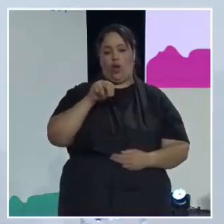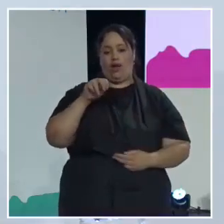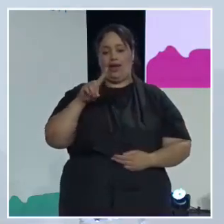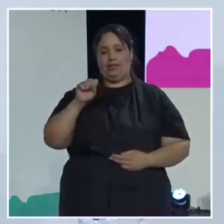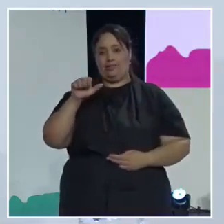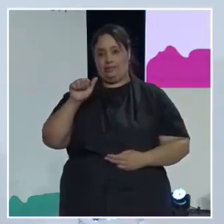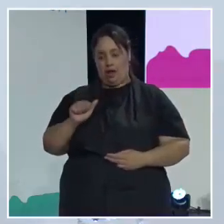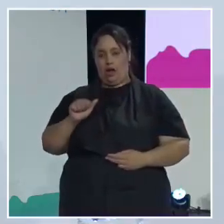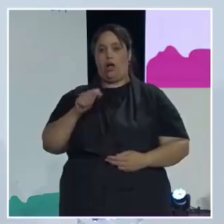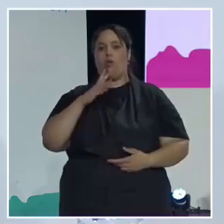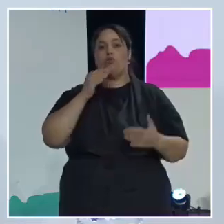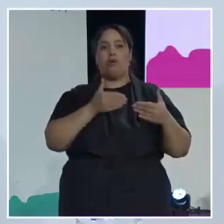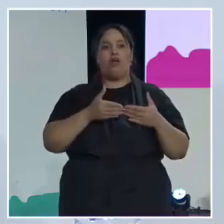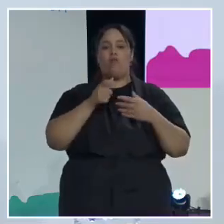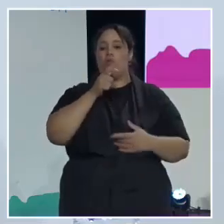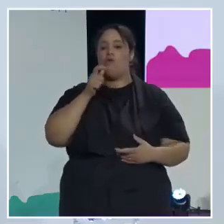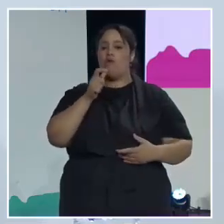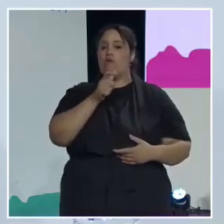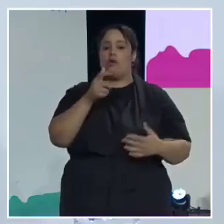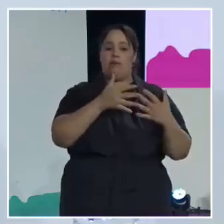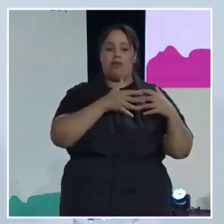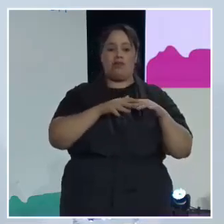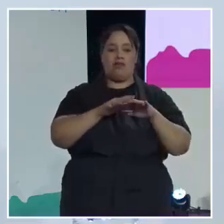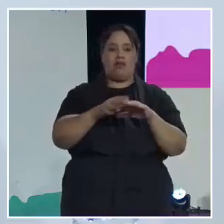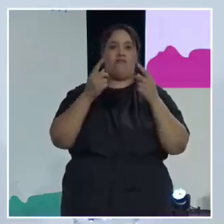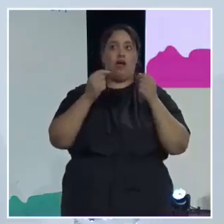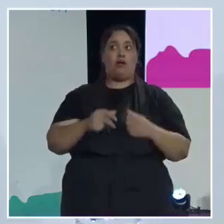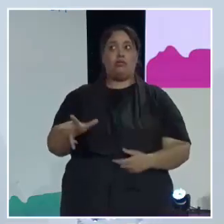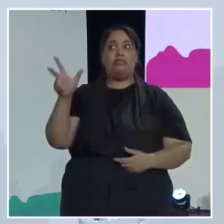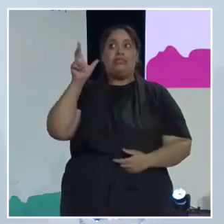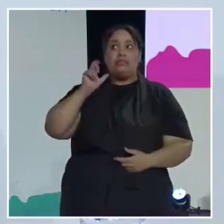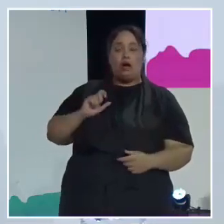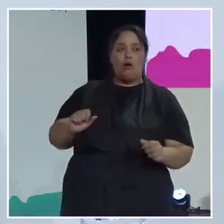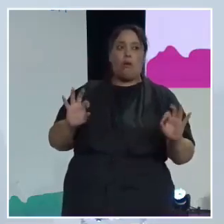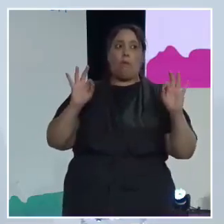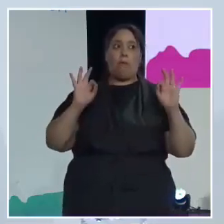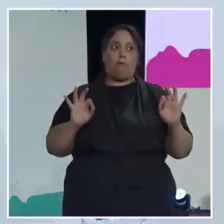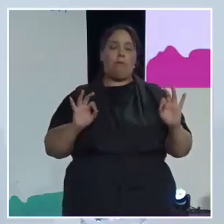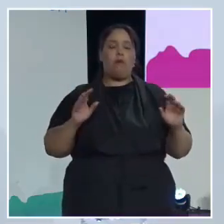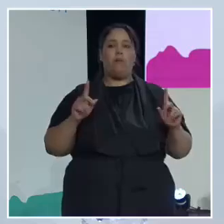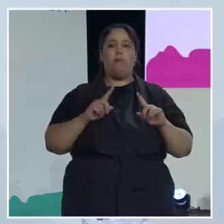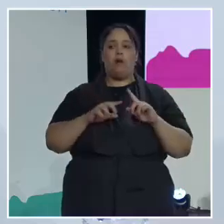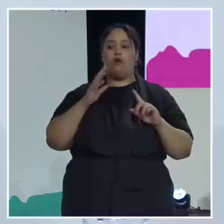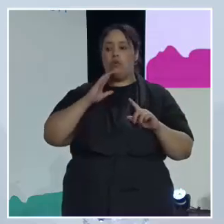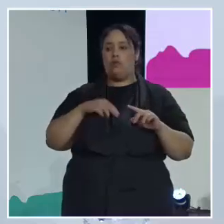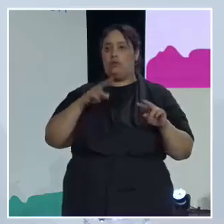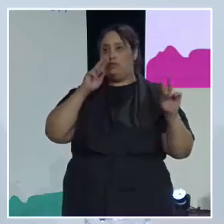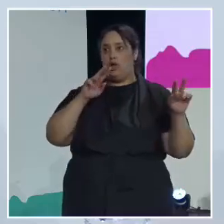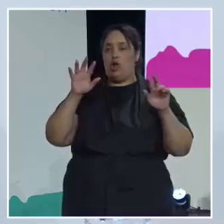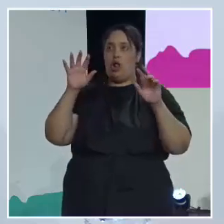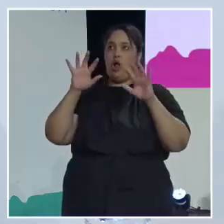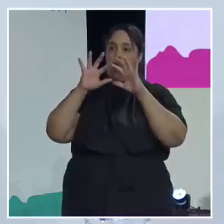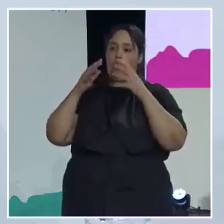careful again with the words. Blended finance sounds great, it's blended, it's finance, but actually when it has such low volume, low additionality,